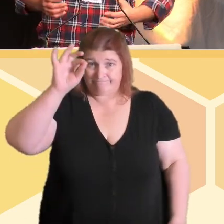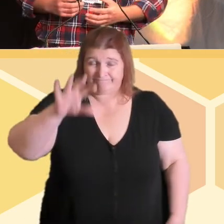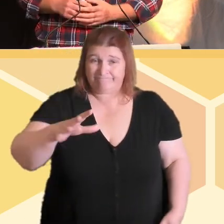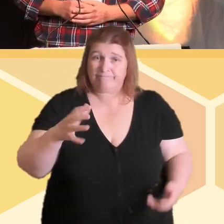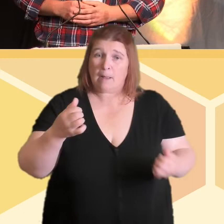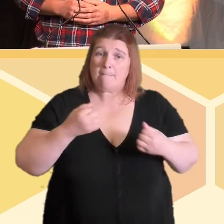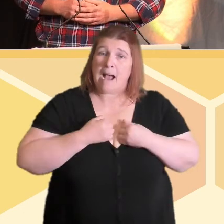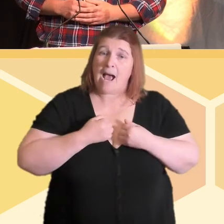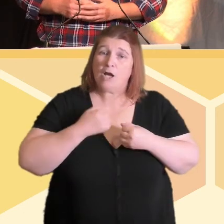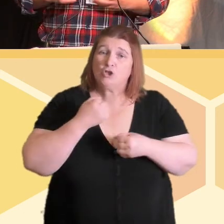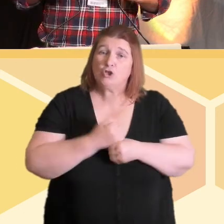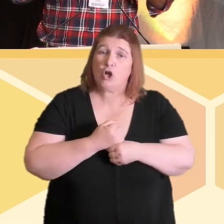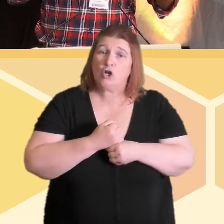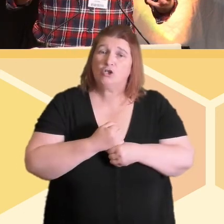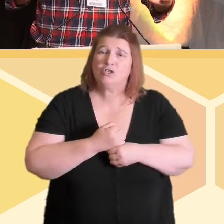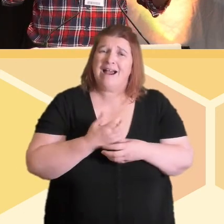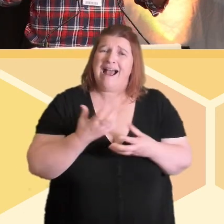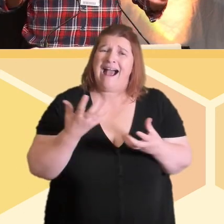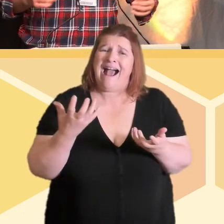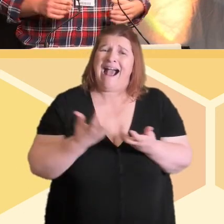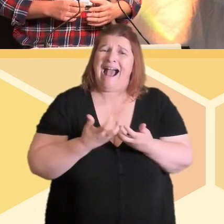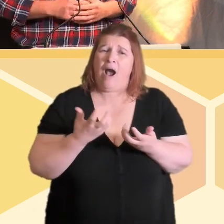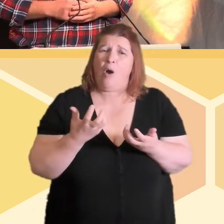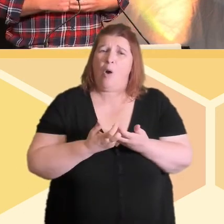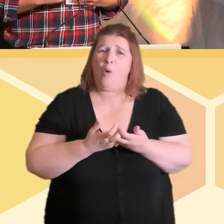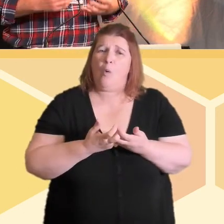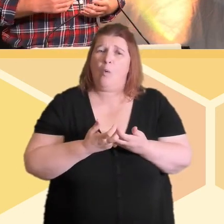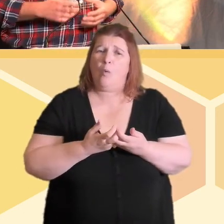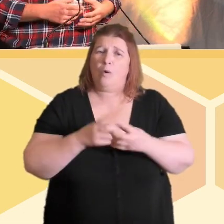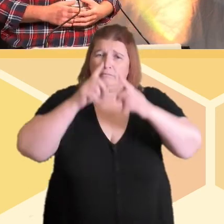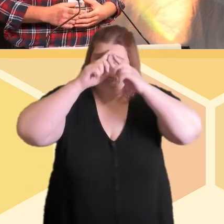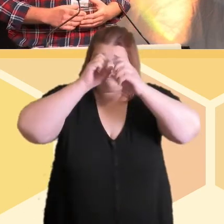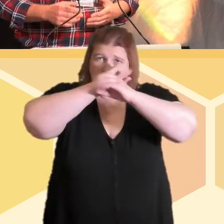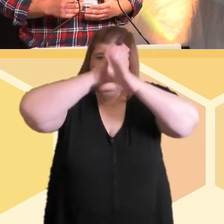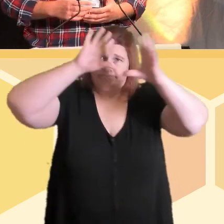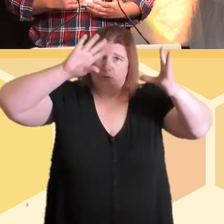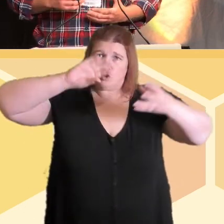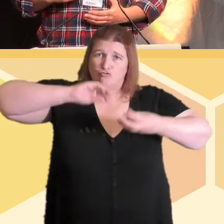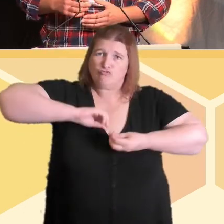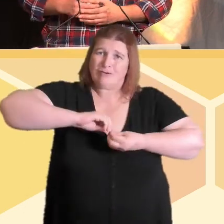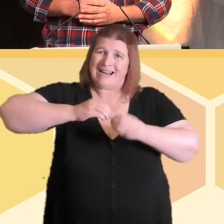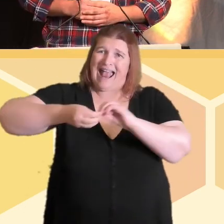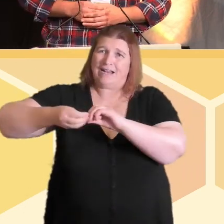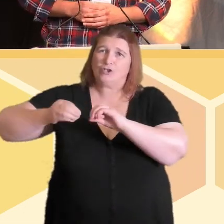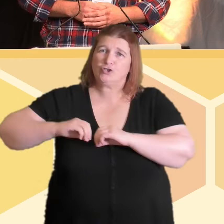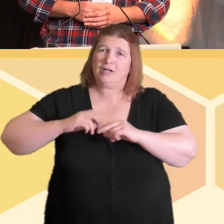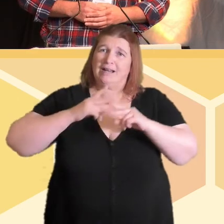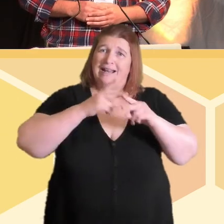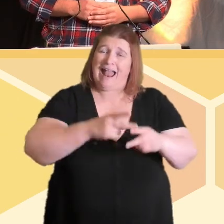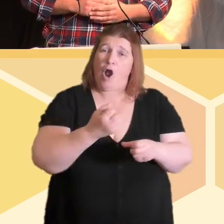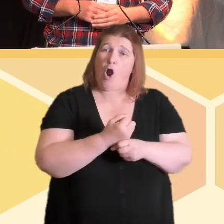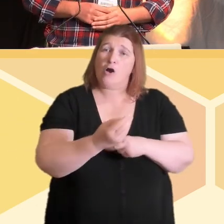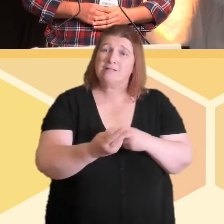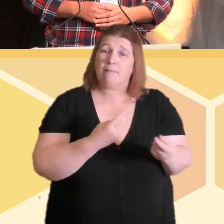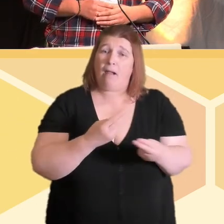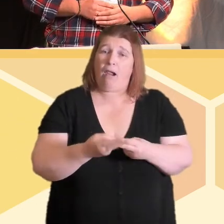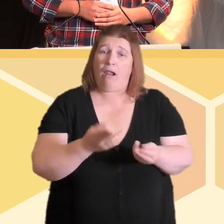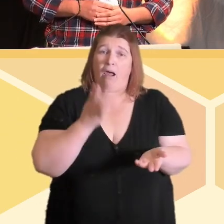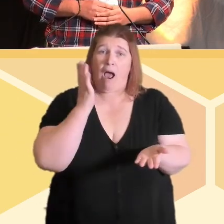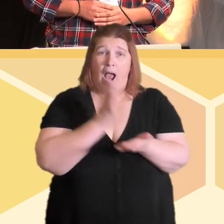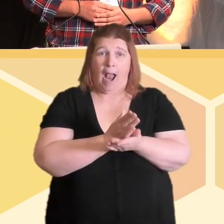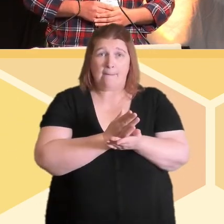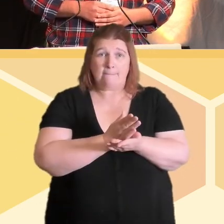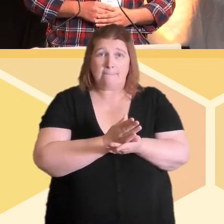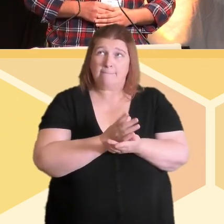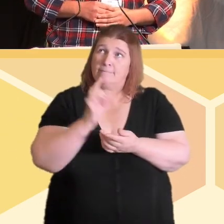my church take a bigger view of creation care and live out the gospel truth that God